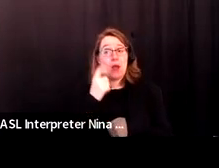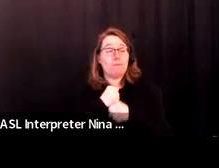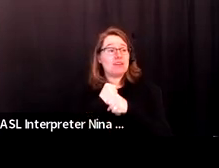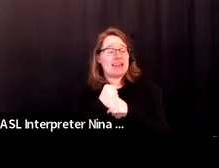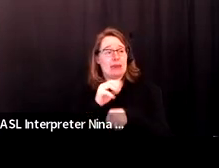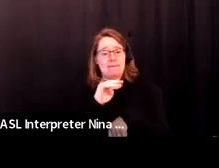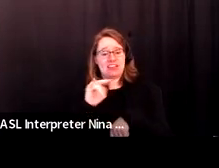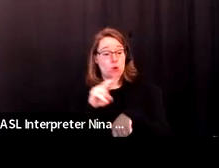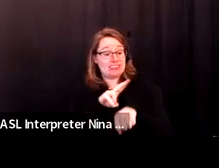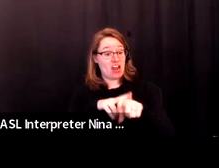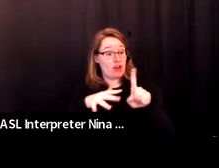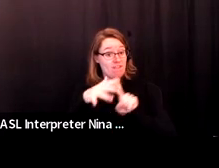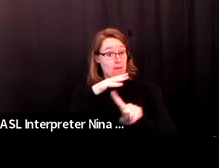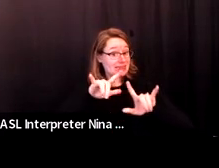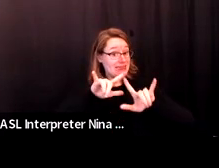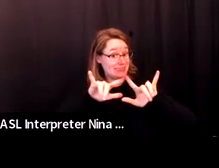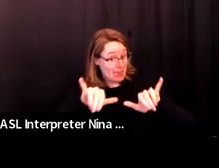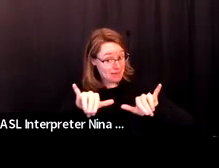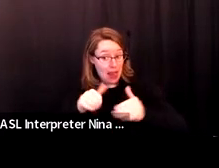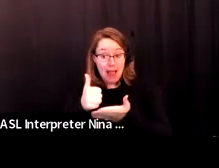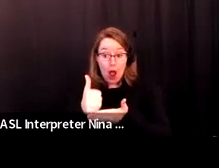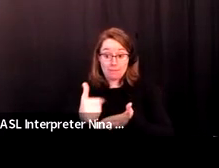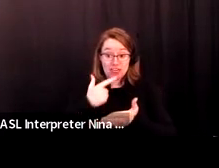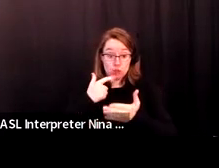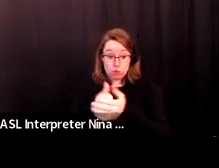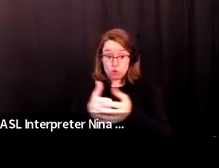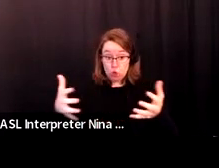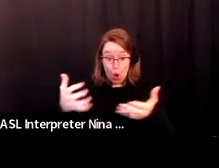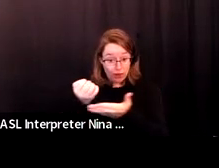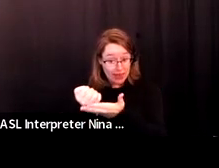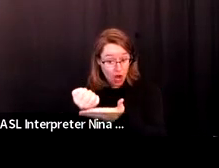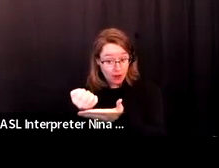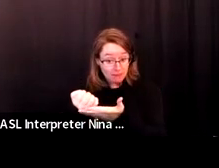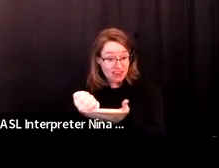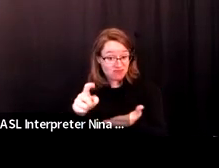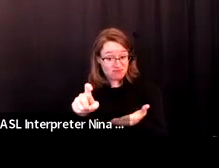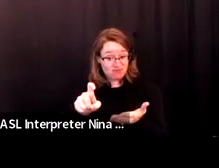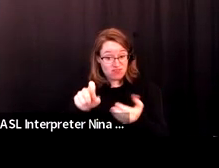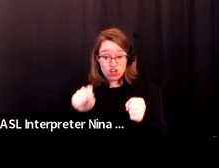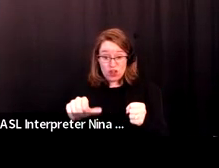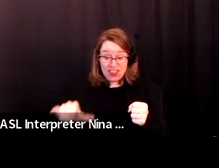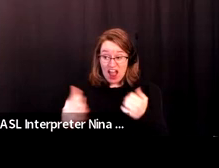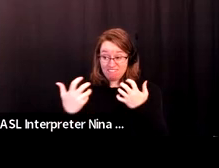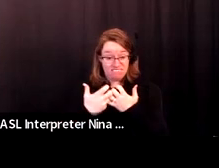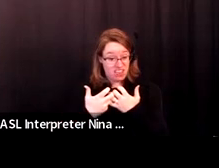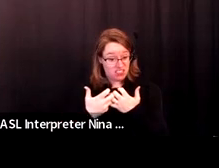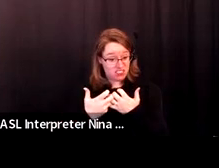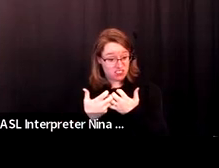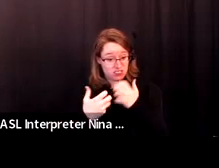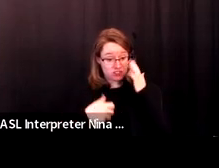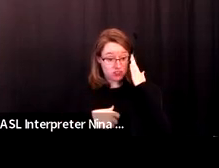while utilizing it to grow the economy, I don't know, does that fit within what we're trying to do here?